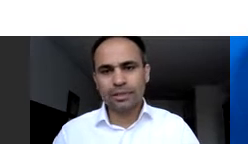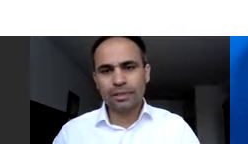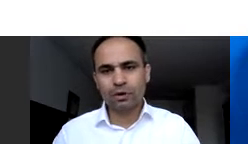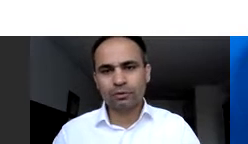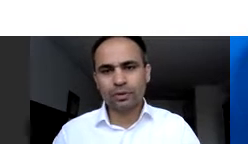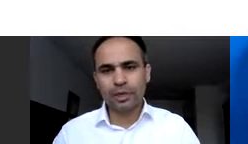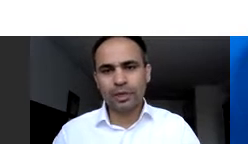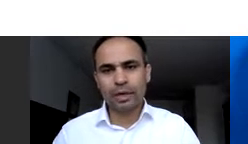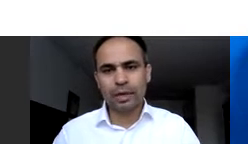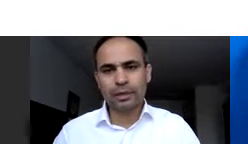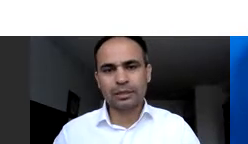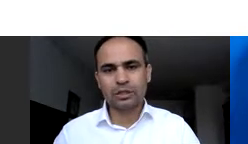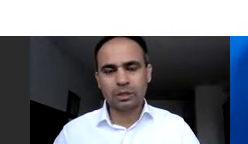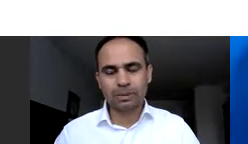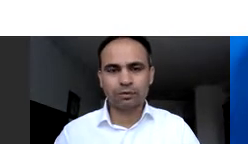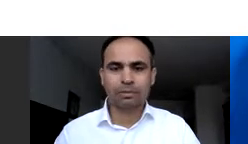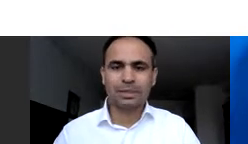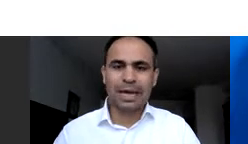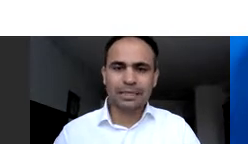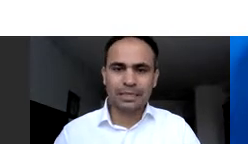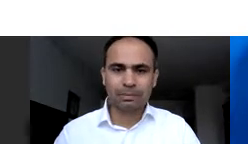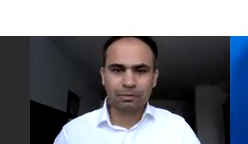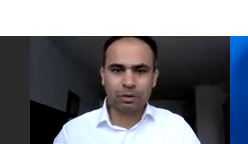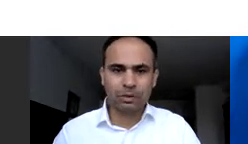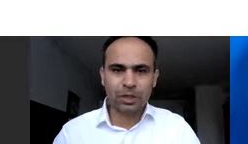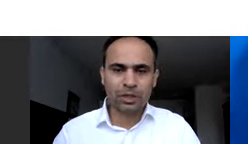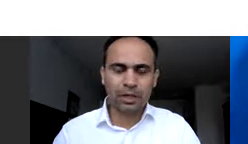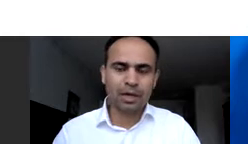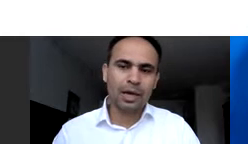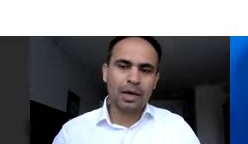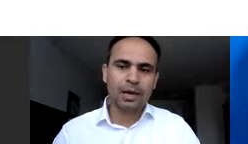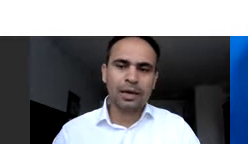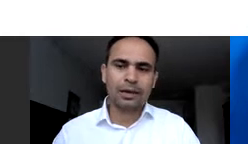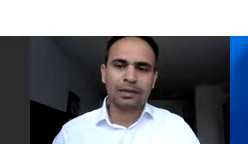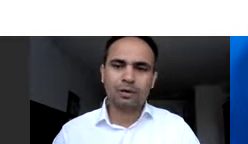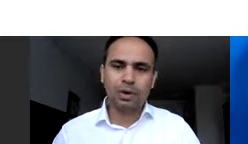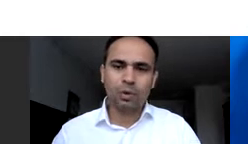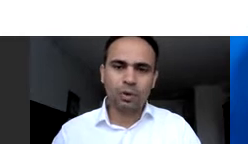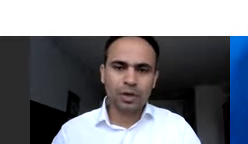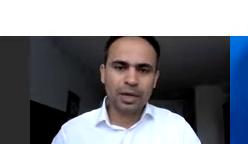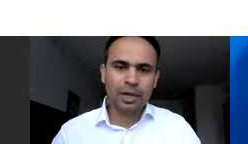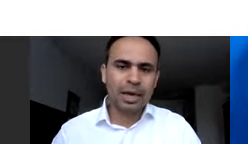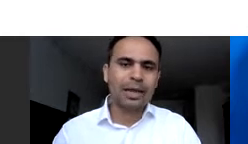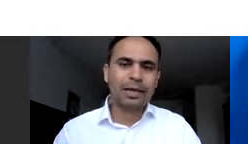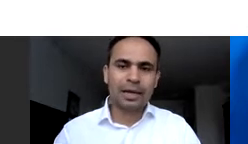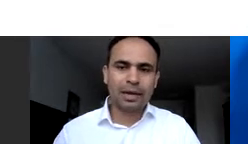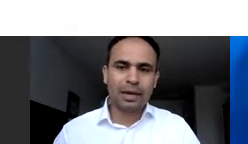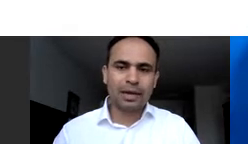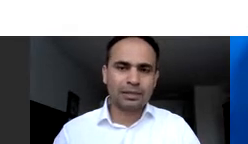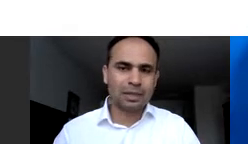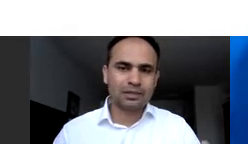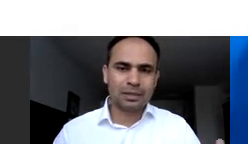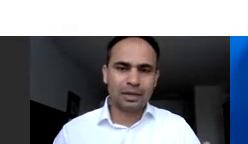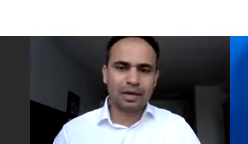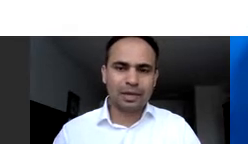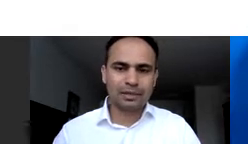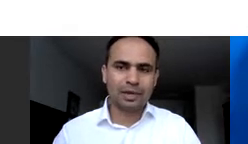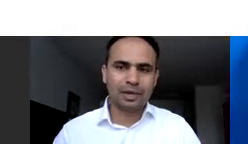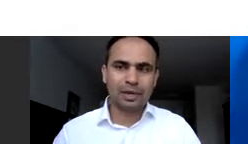the accessibility of the digital platforms and ICT platforms in the country where you're working. And again,